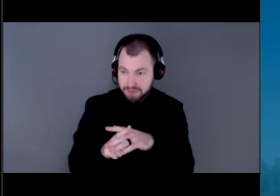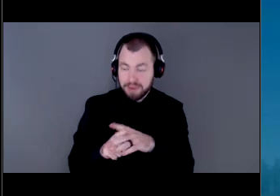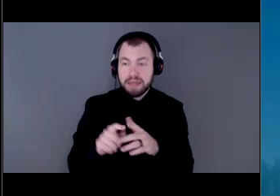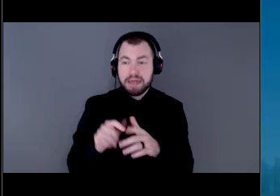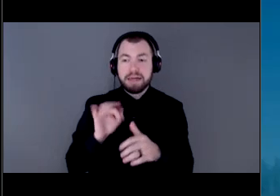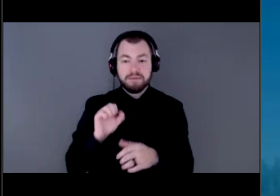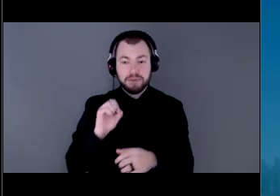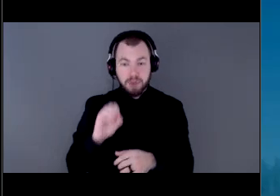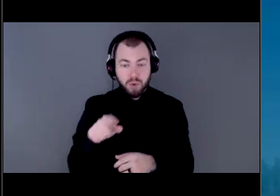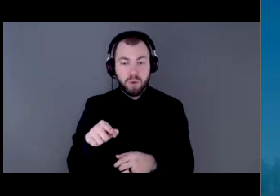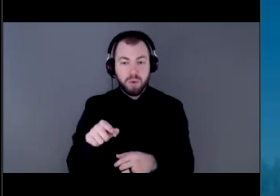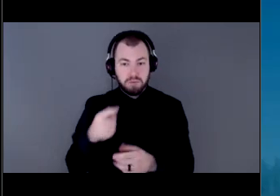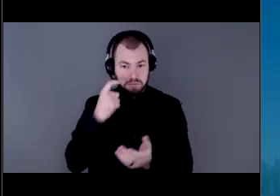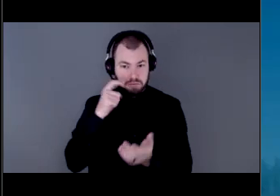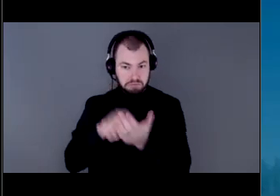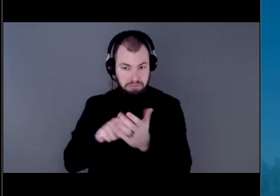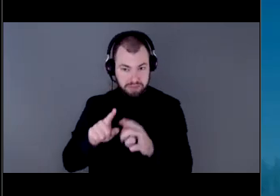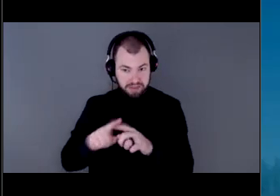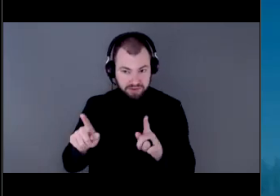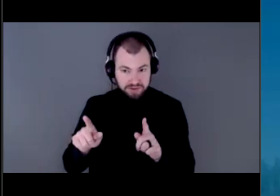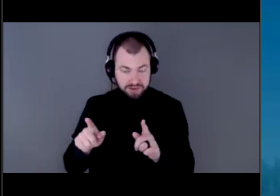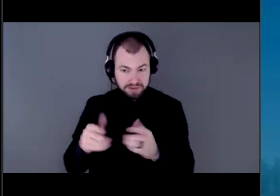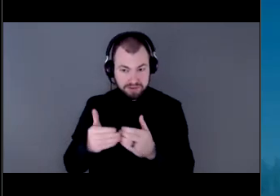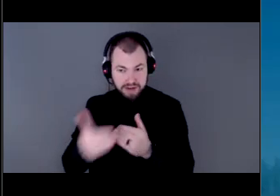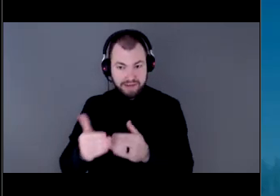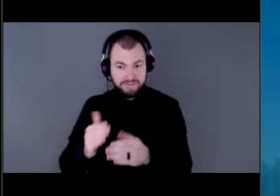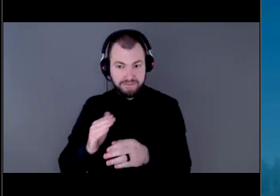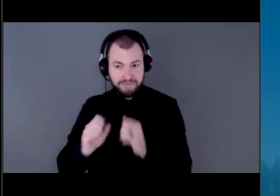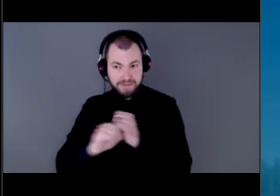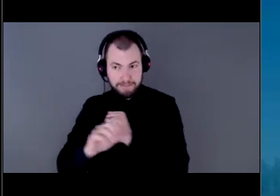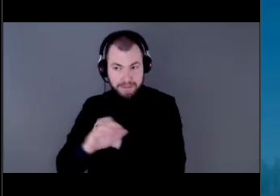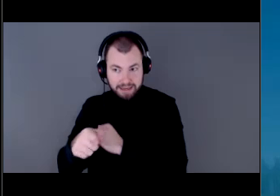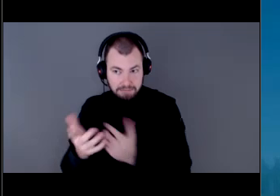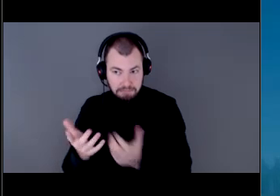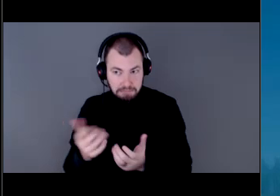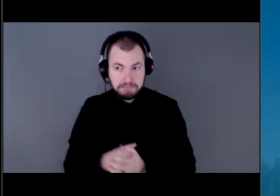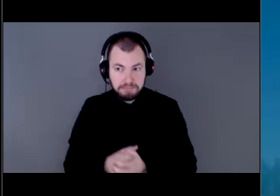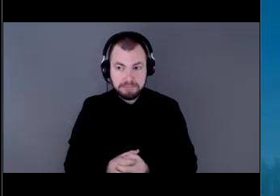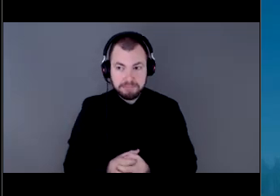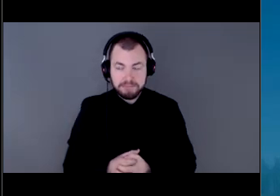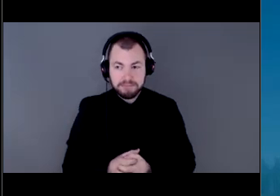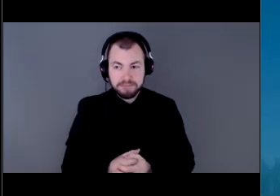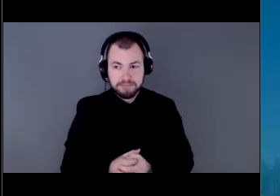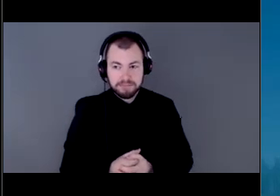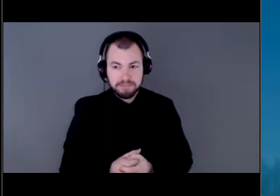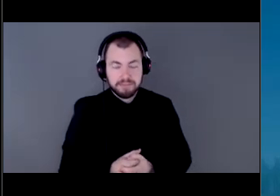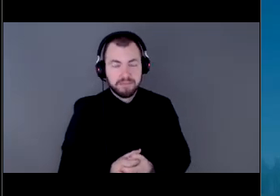difference after this campaign? Oh, that's a great question. And,